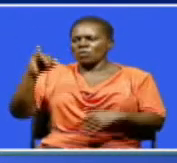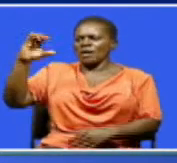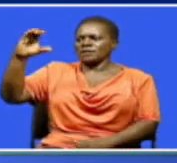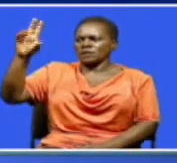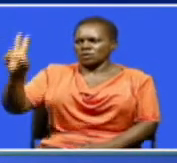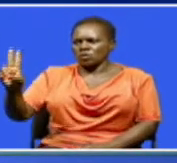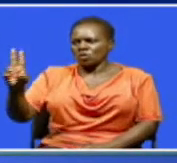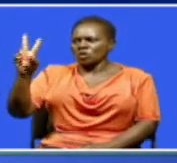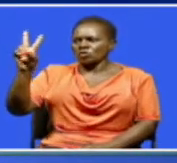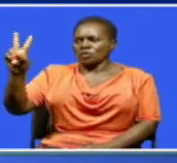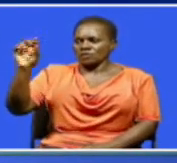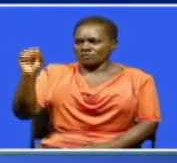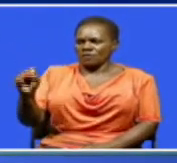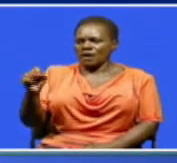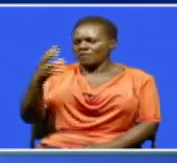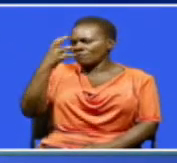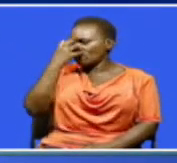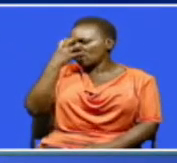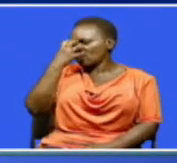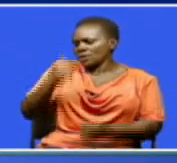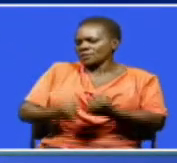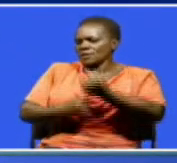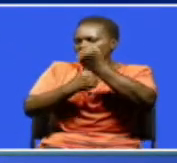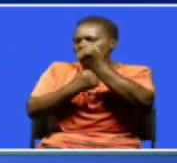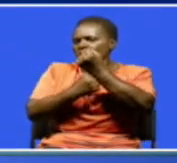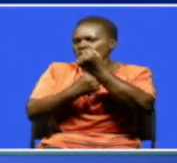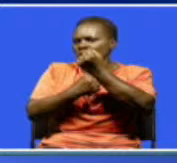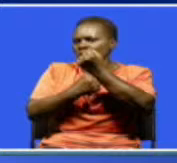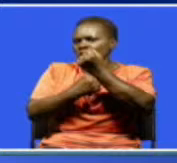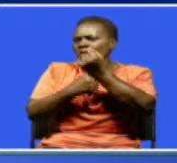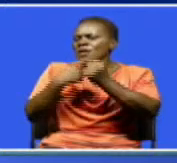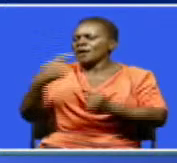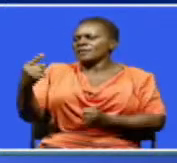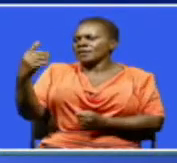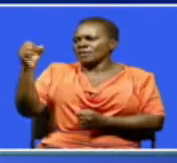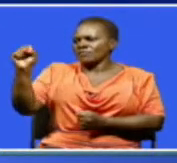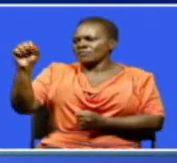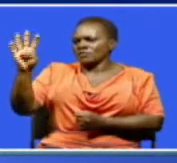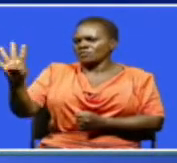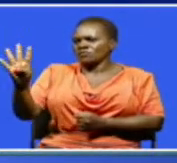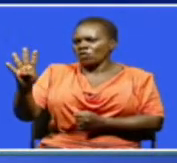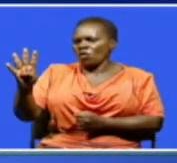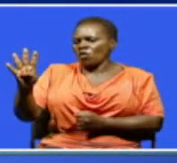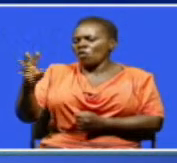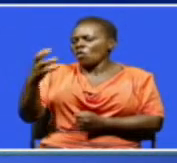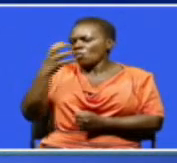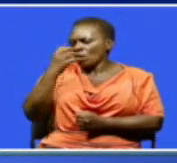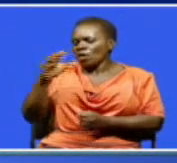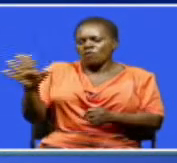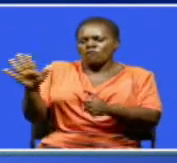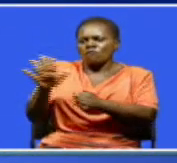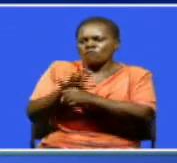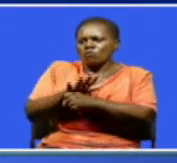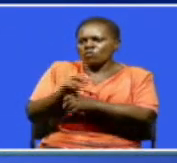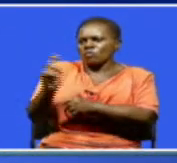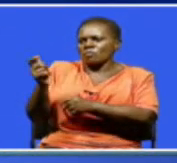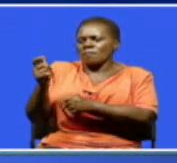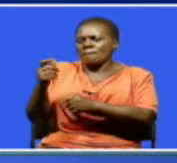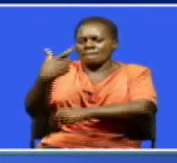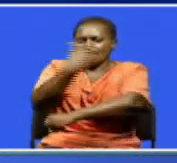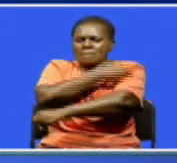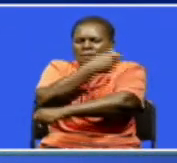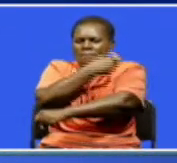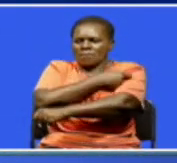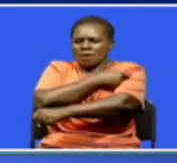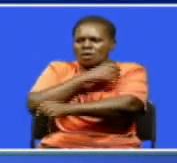ICU, 25 on ventilatory support, and 154 on supplemental oxygen. Total number of Kenyans